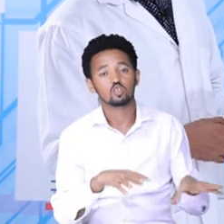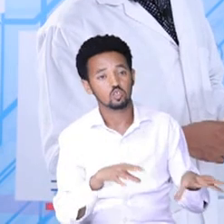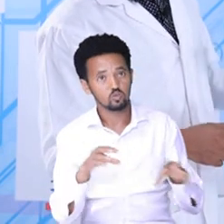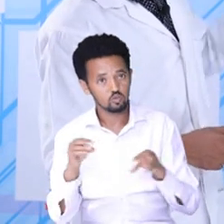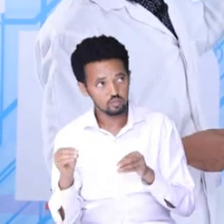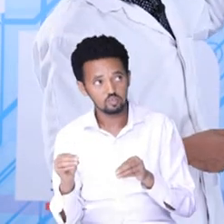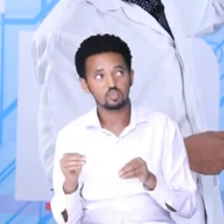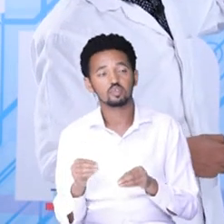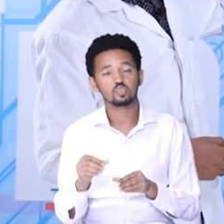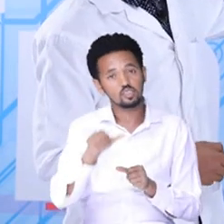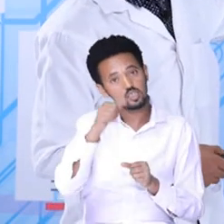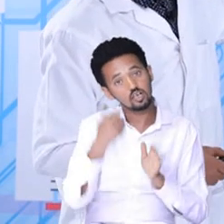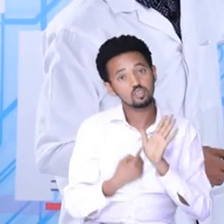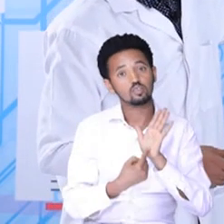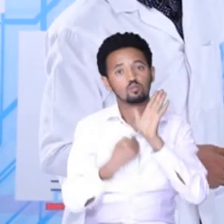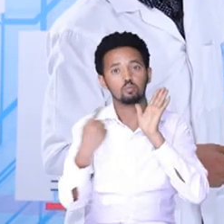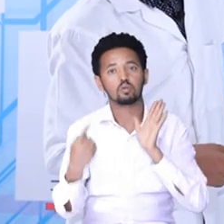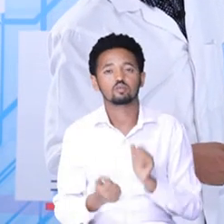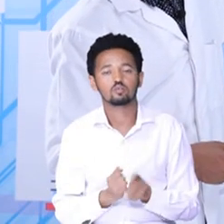Students, this is another topic.